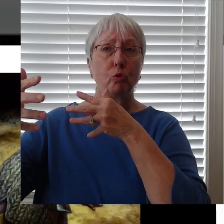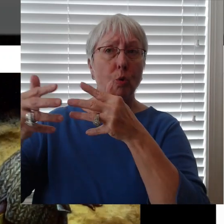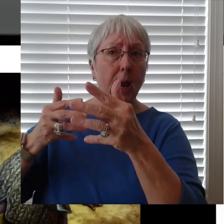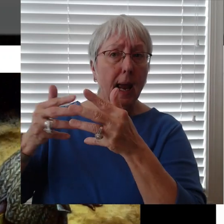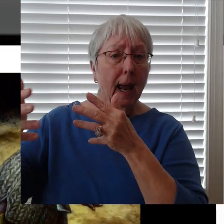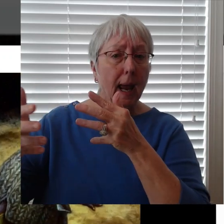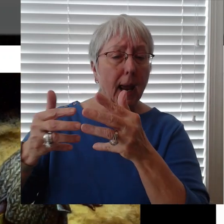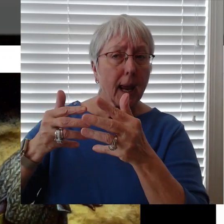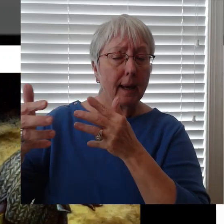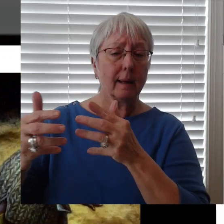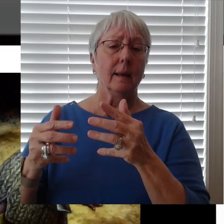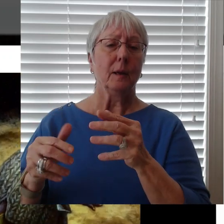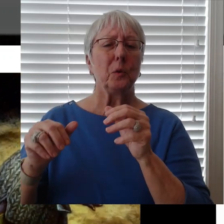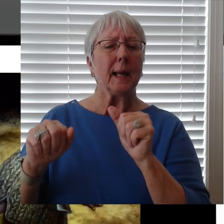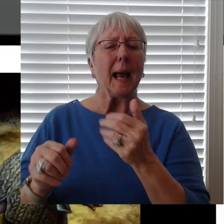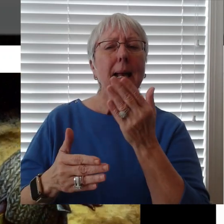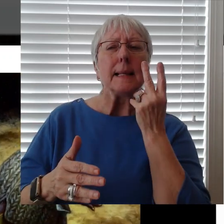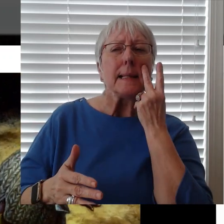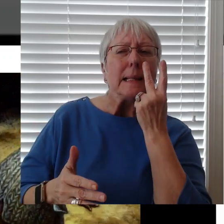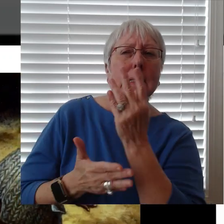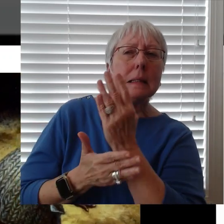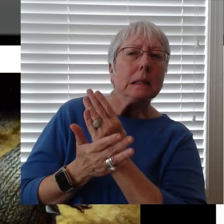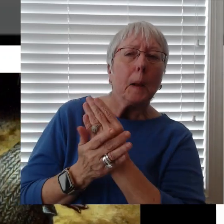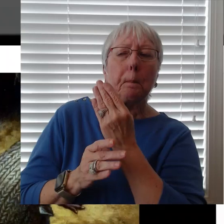the bluish color to react to the ground as well.